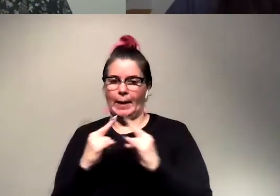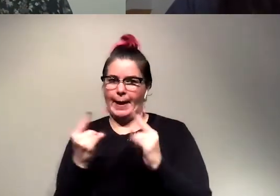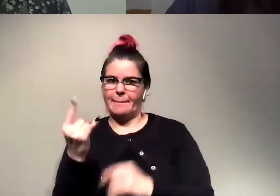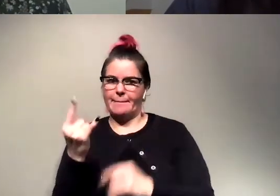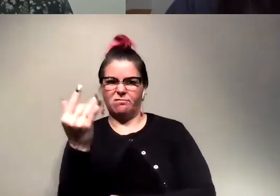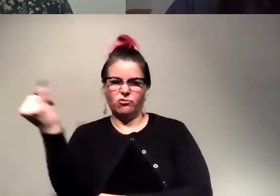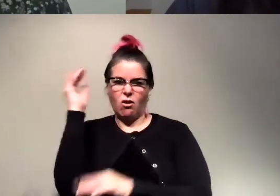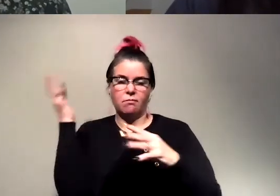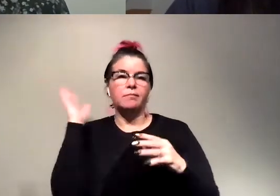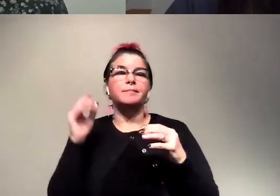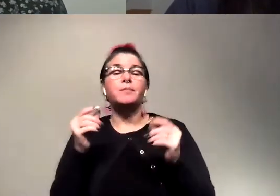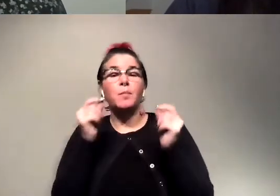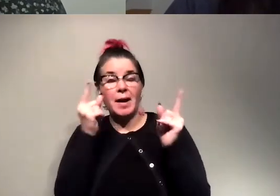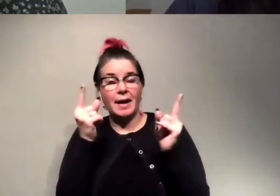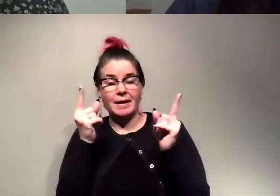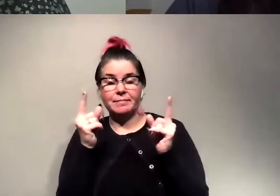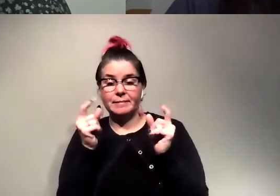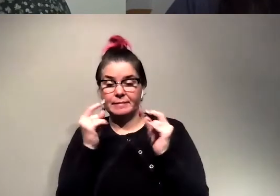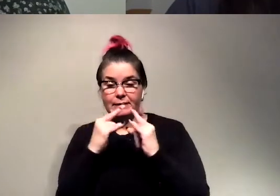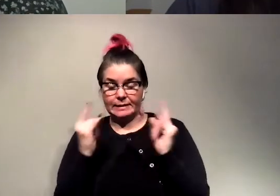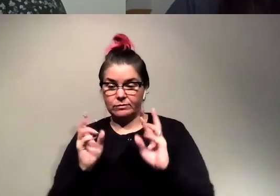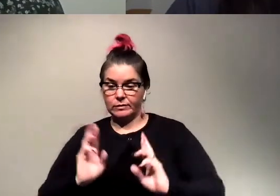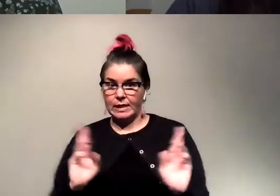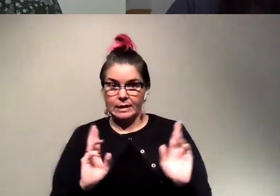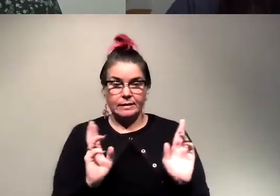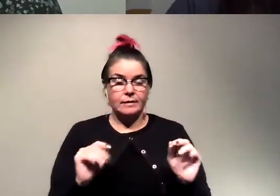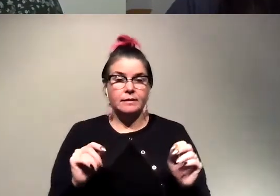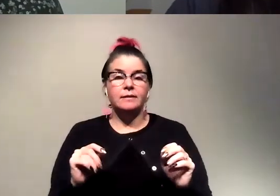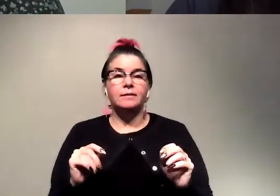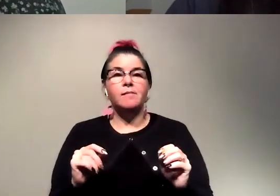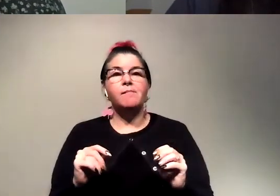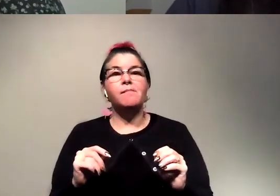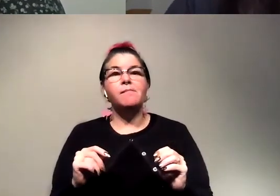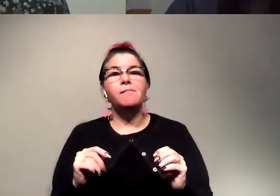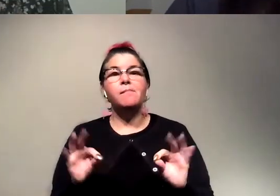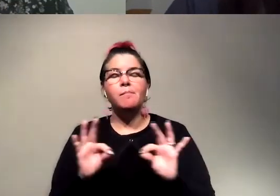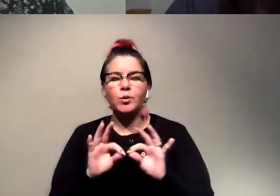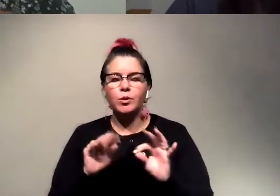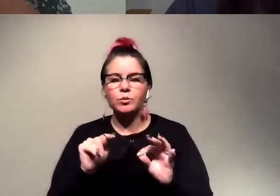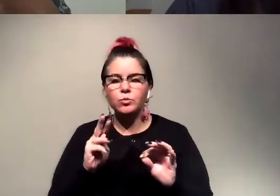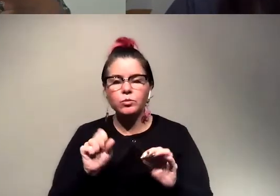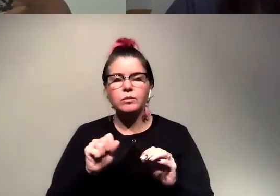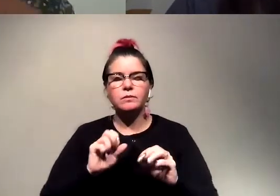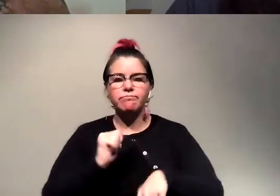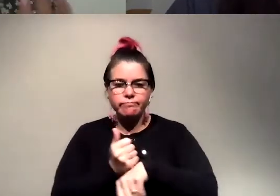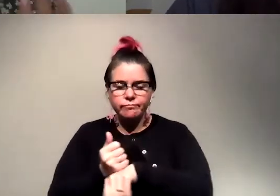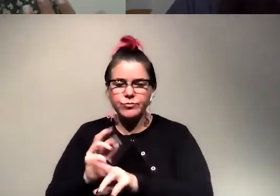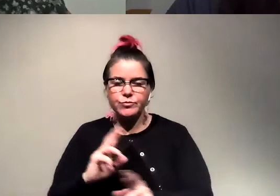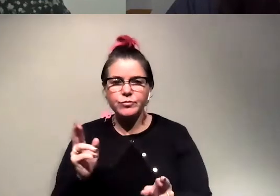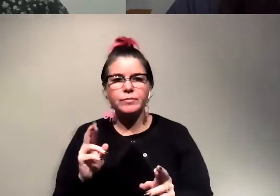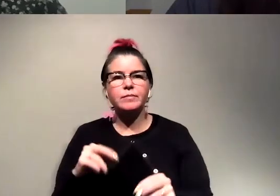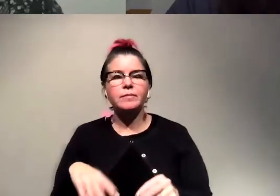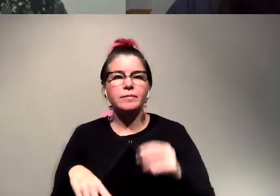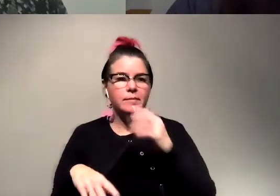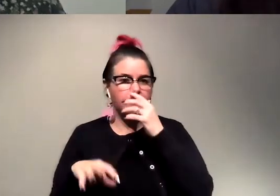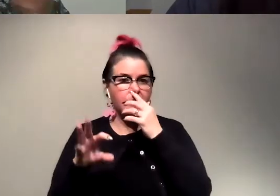up in my tent, get ready, make sure that I have all the tools that I need. So I have like a field